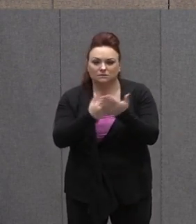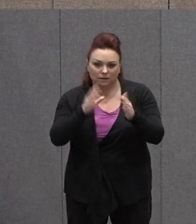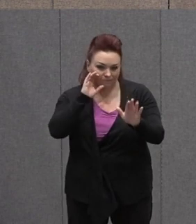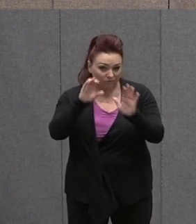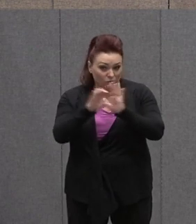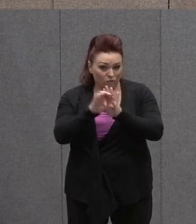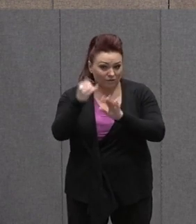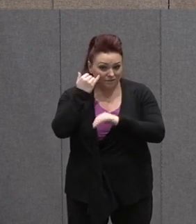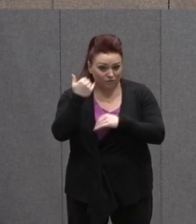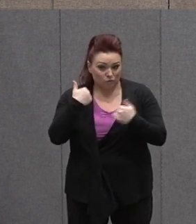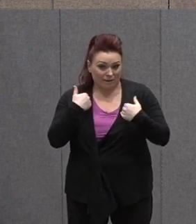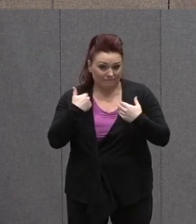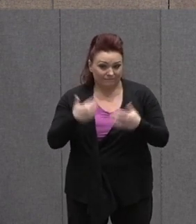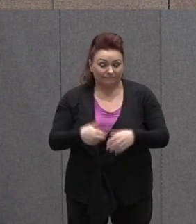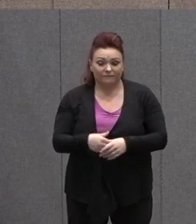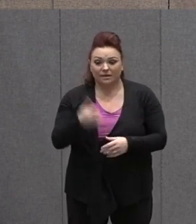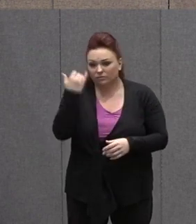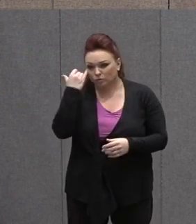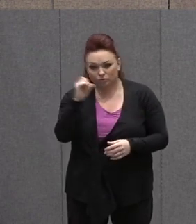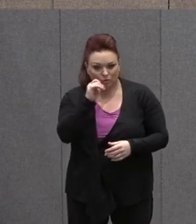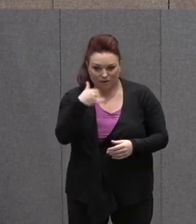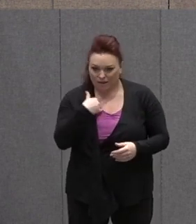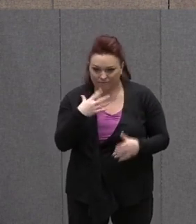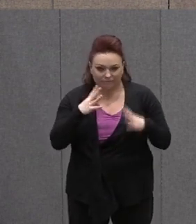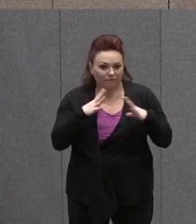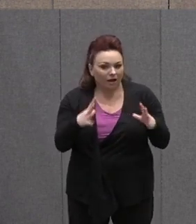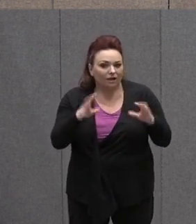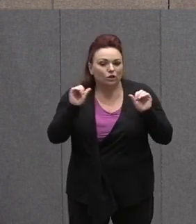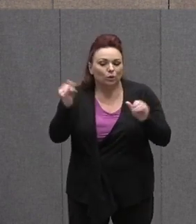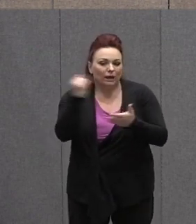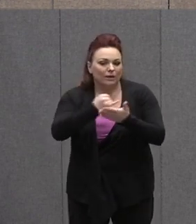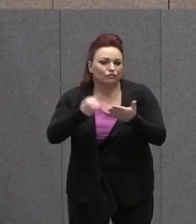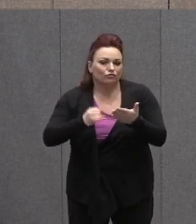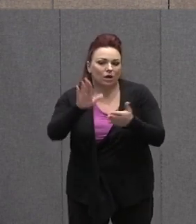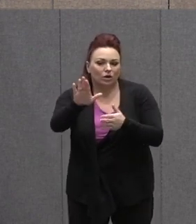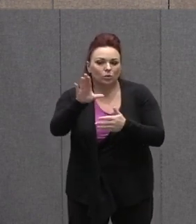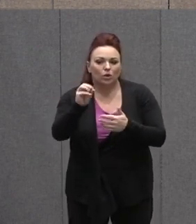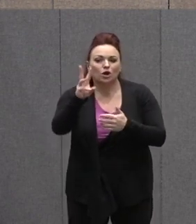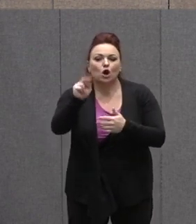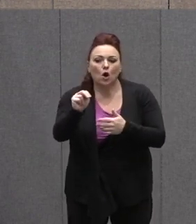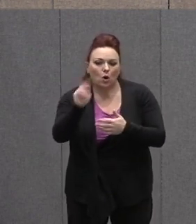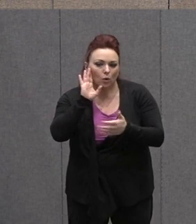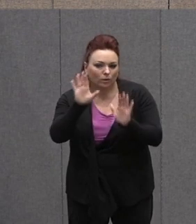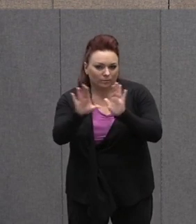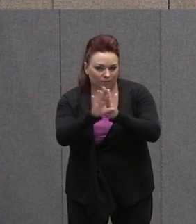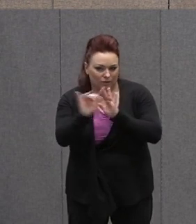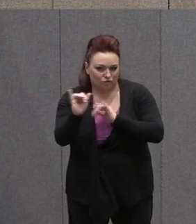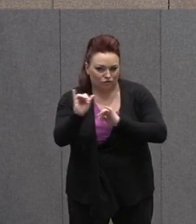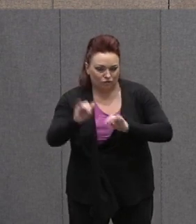if you have them. If you don't, you could draw your own pictures too.